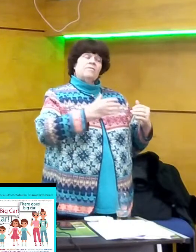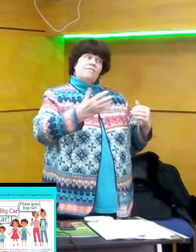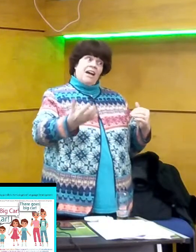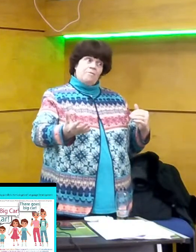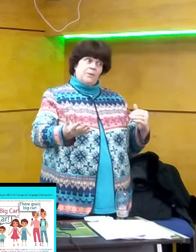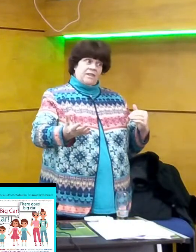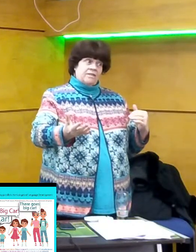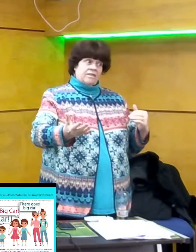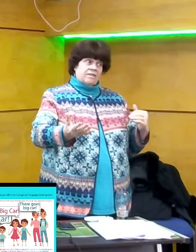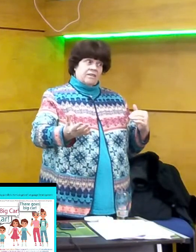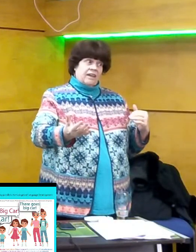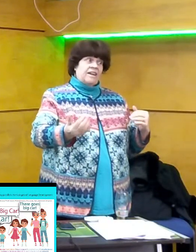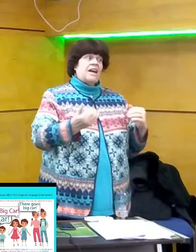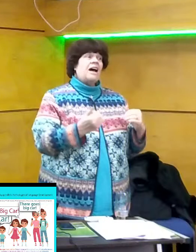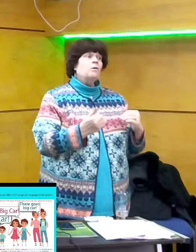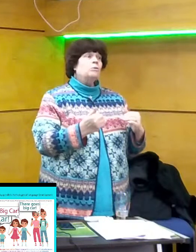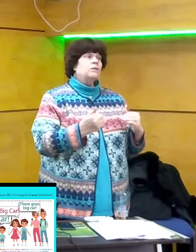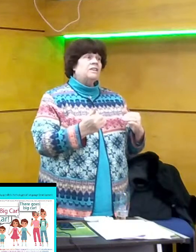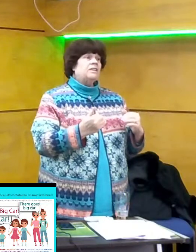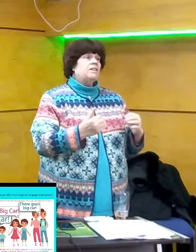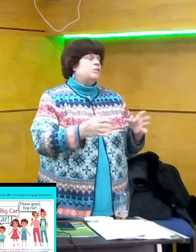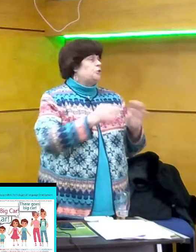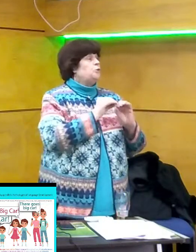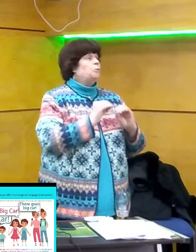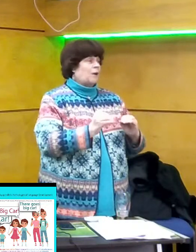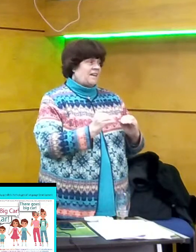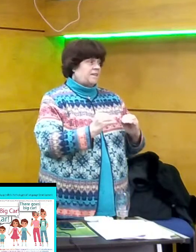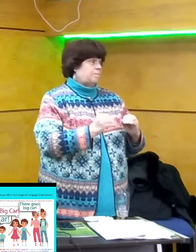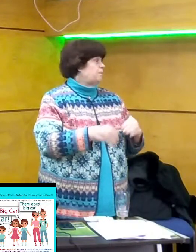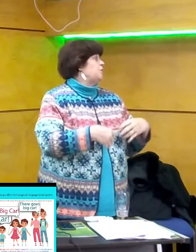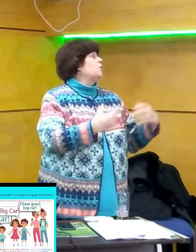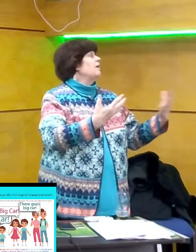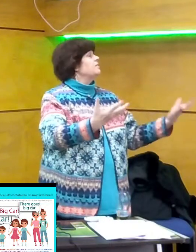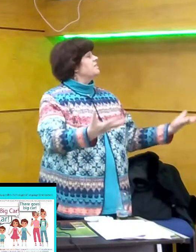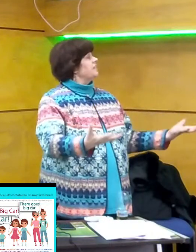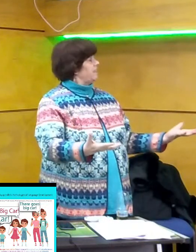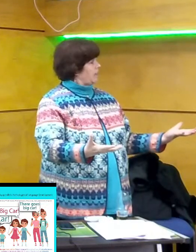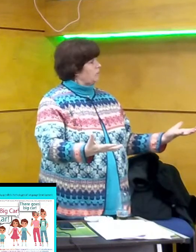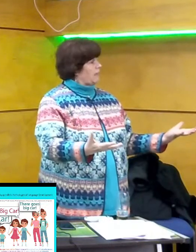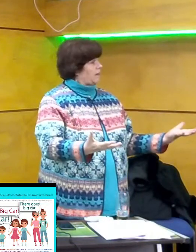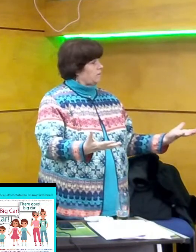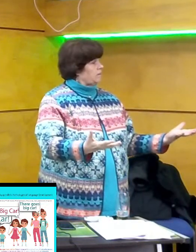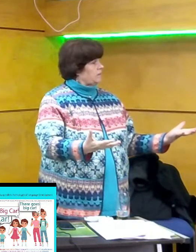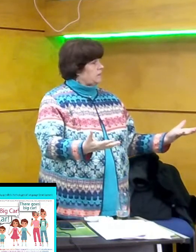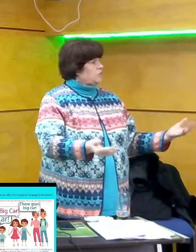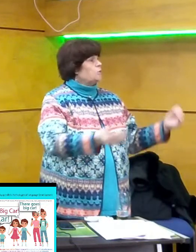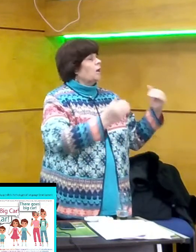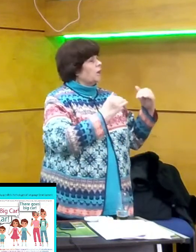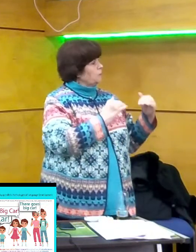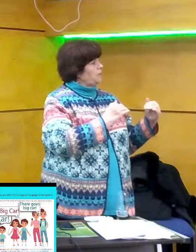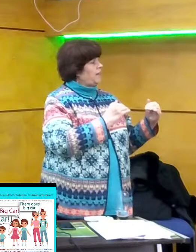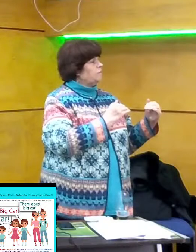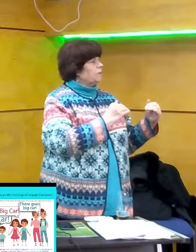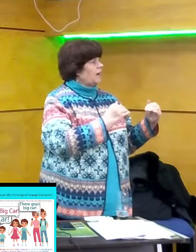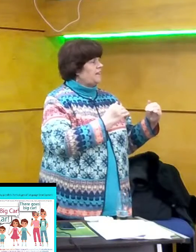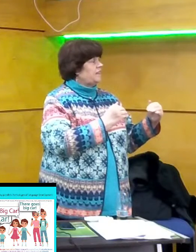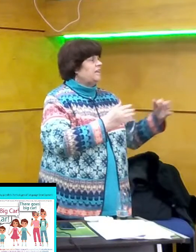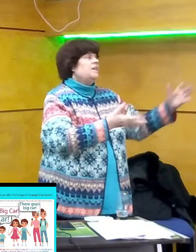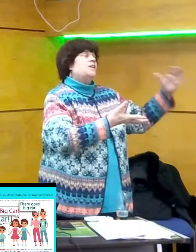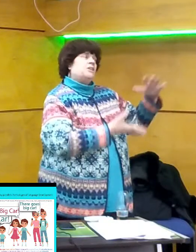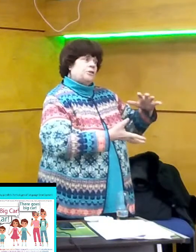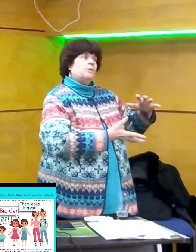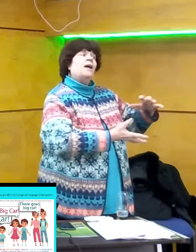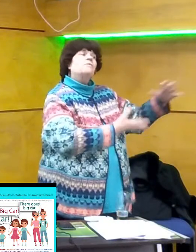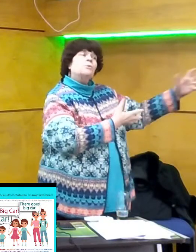it's 5 minutes, and not only do you write it, but you have to say it out loud. So our creative